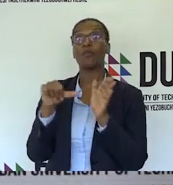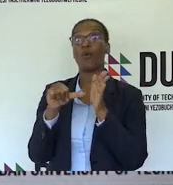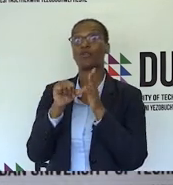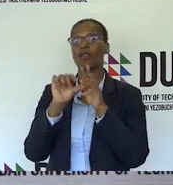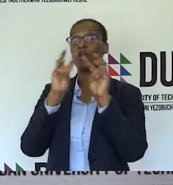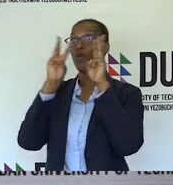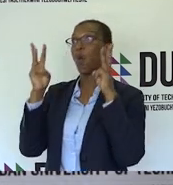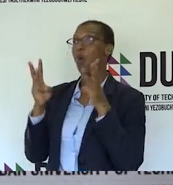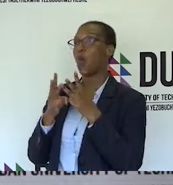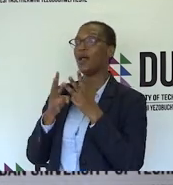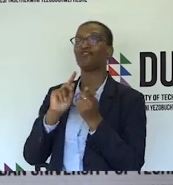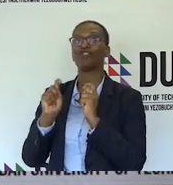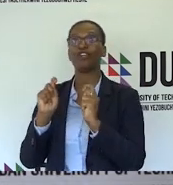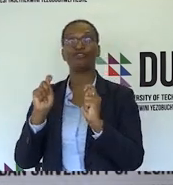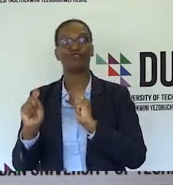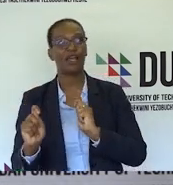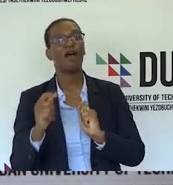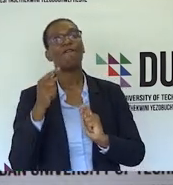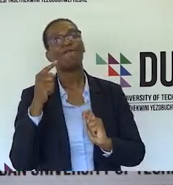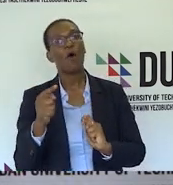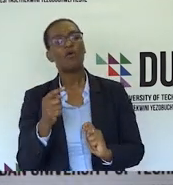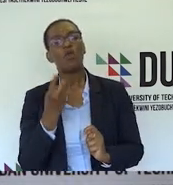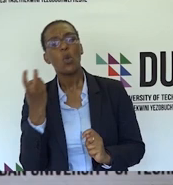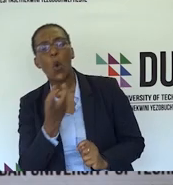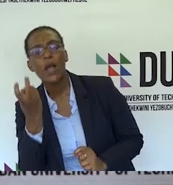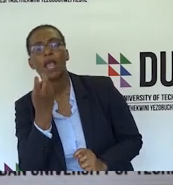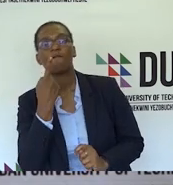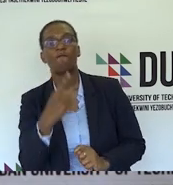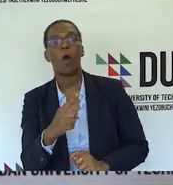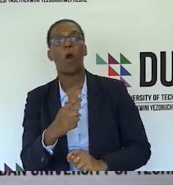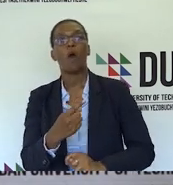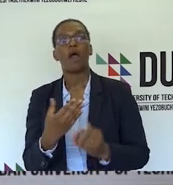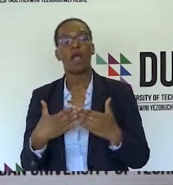world rummages for a cure or a vaccine.